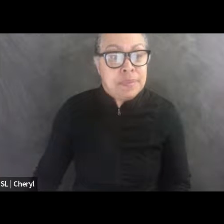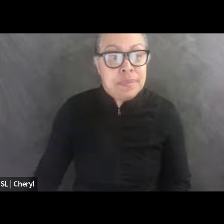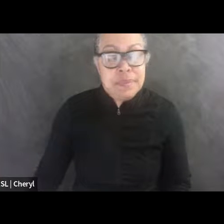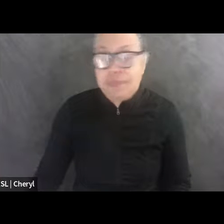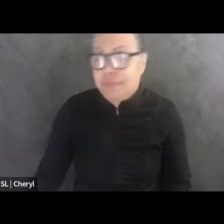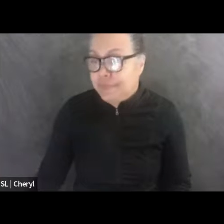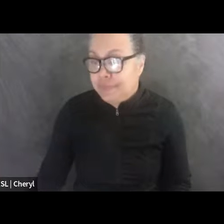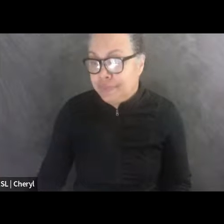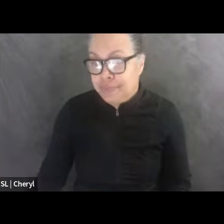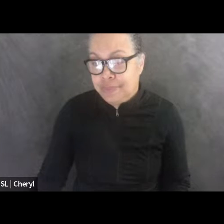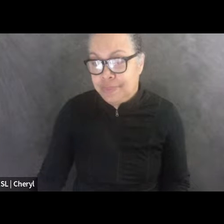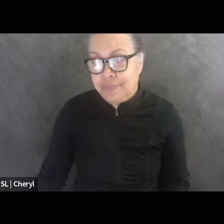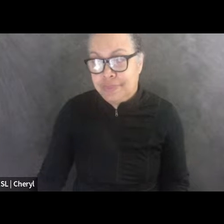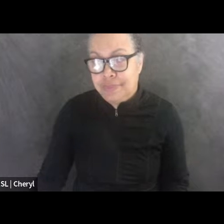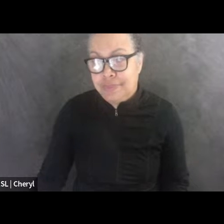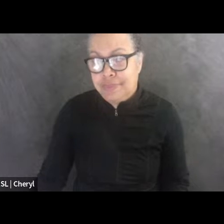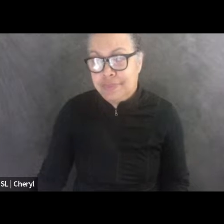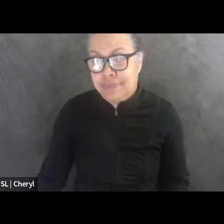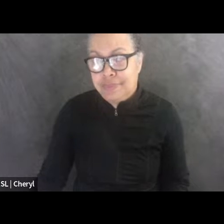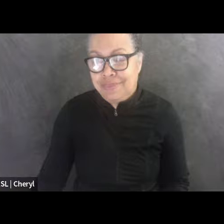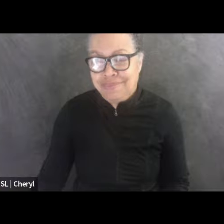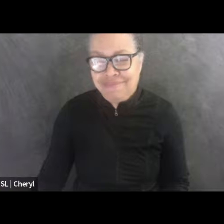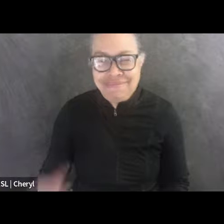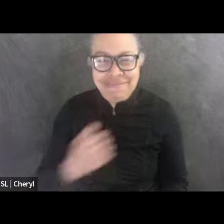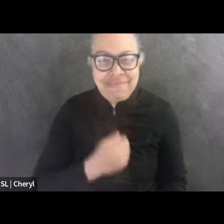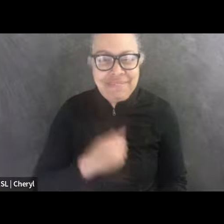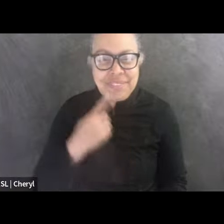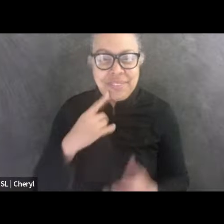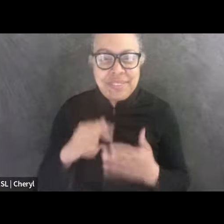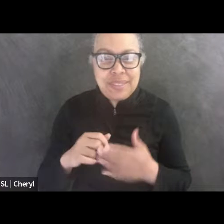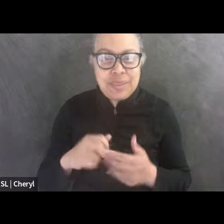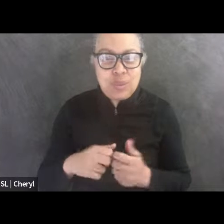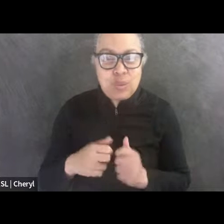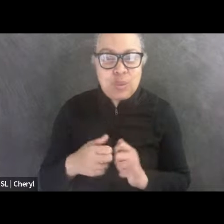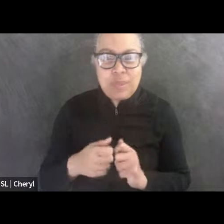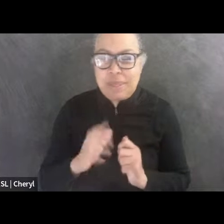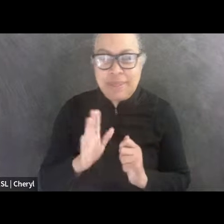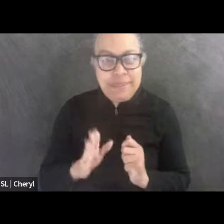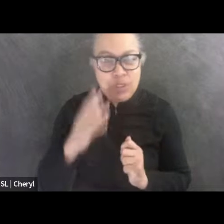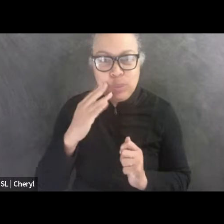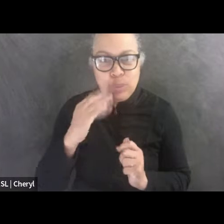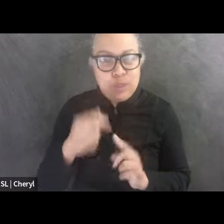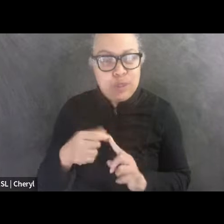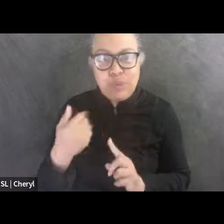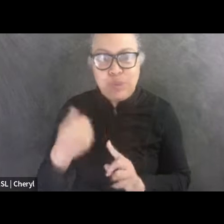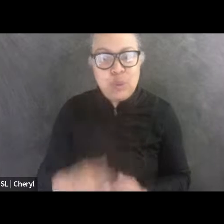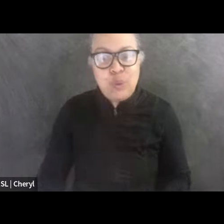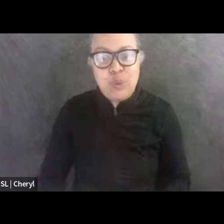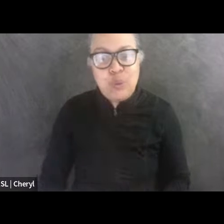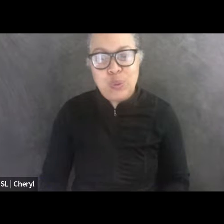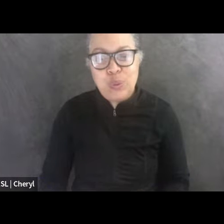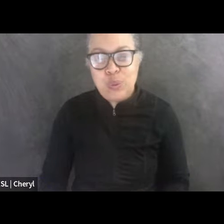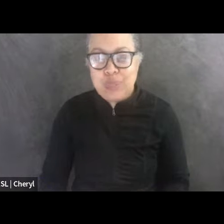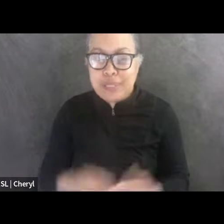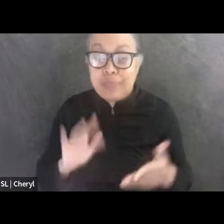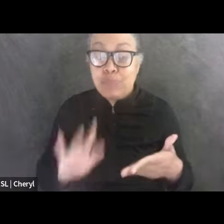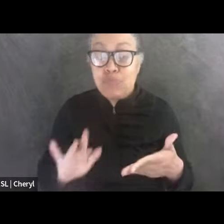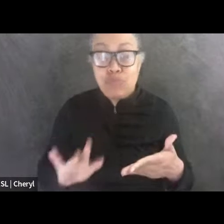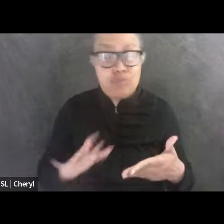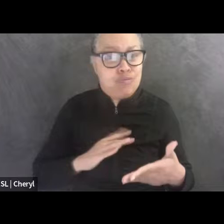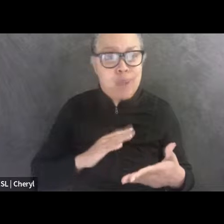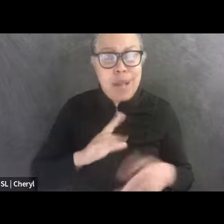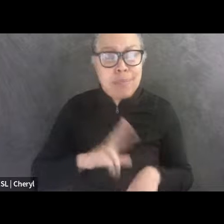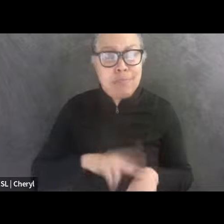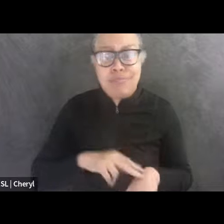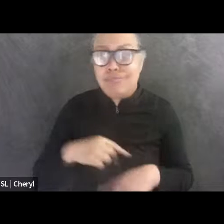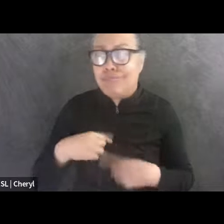this is just very frustrating. I apologize for this, everybody. I've never had this happen before. The button just always worked.